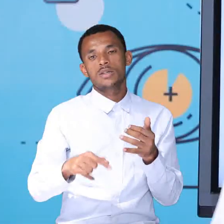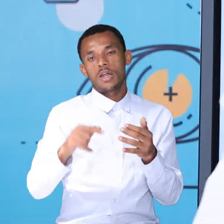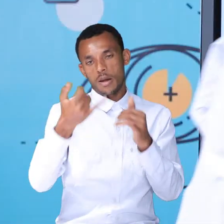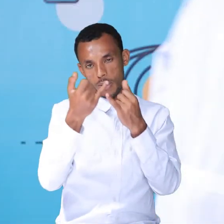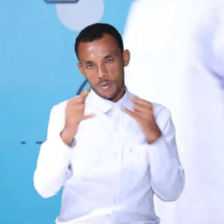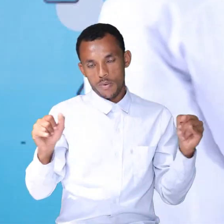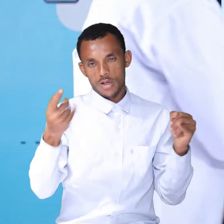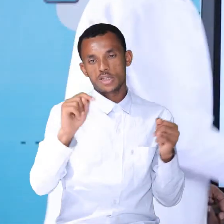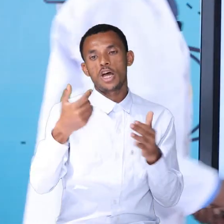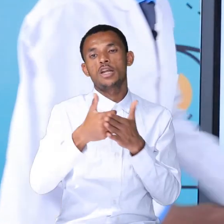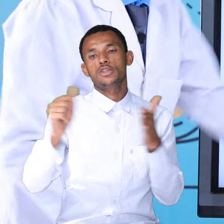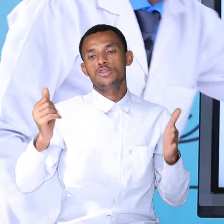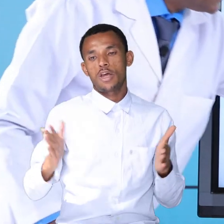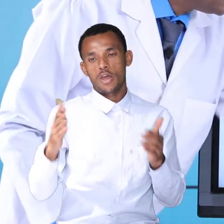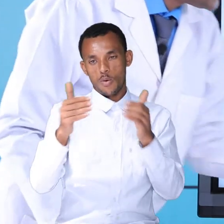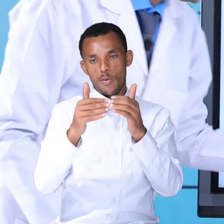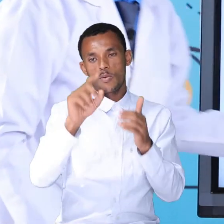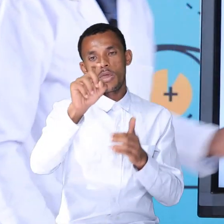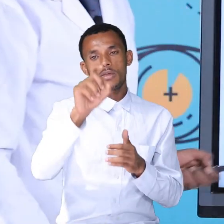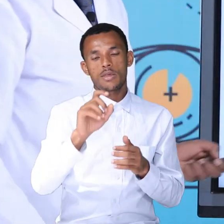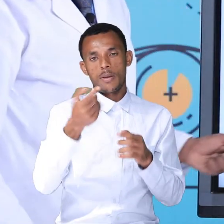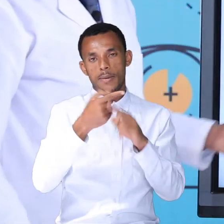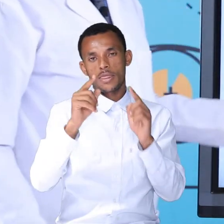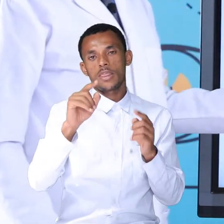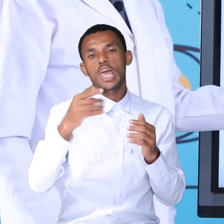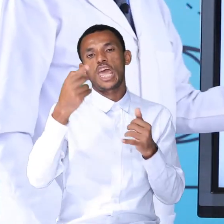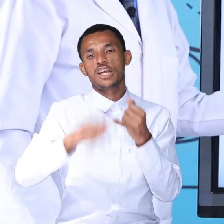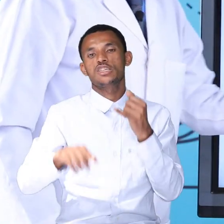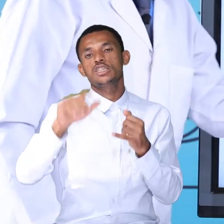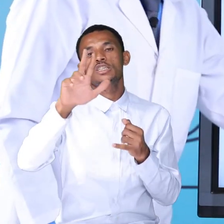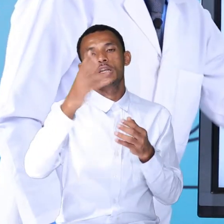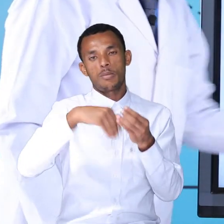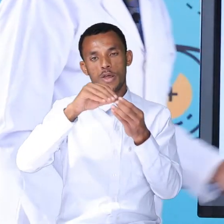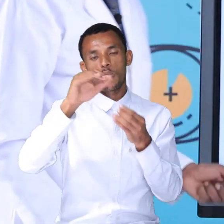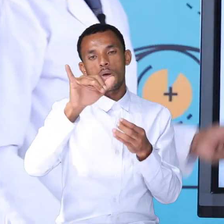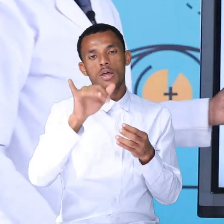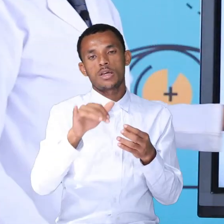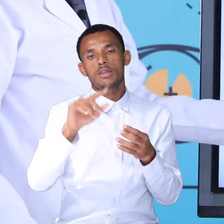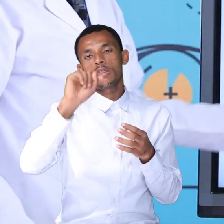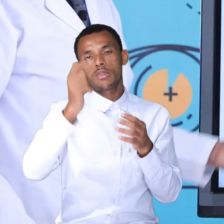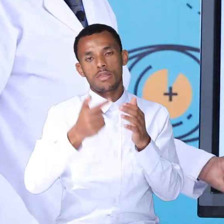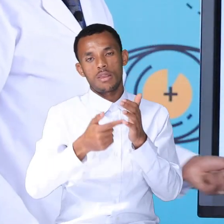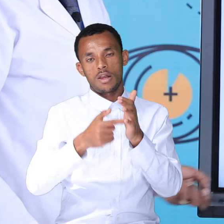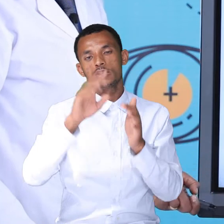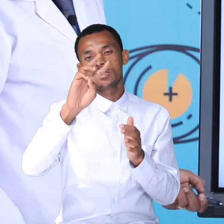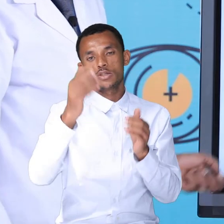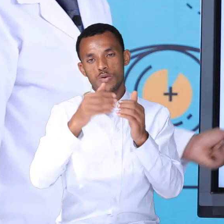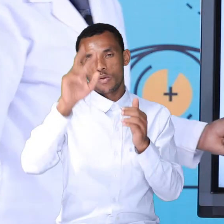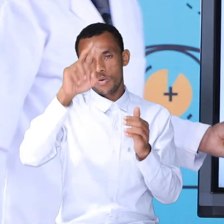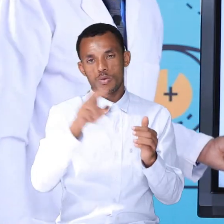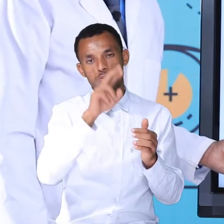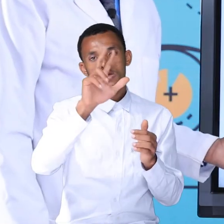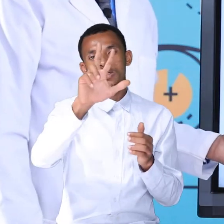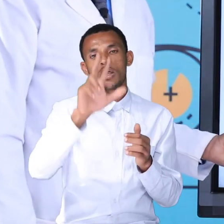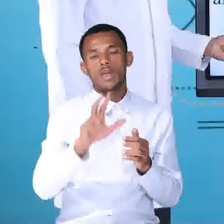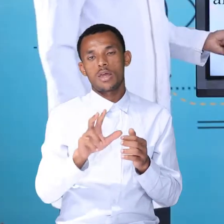of the building, divided by the adjacent side to be equal to x. But h, it is 3 plus y. What was tan 60? Tan 60,